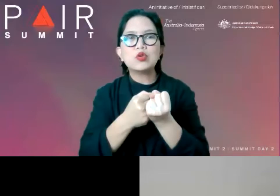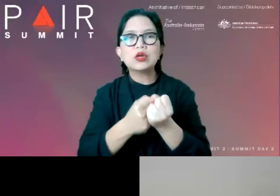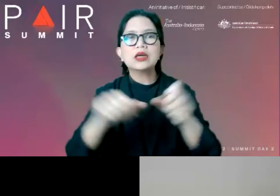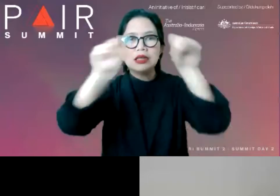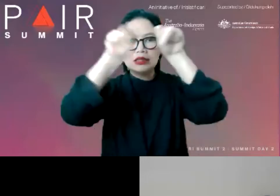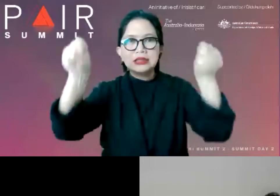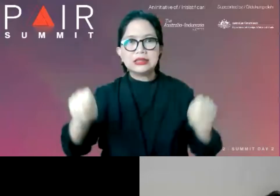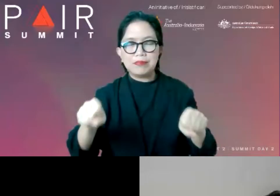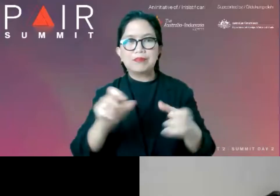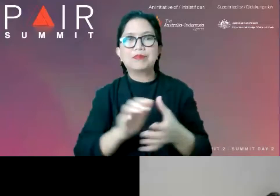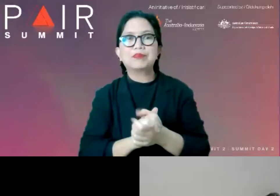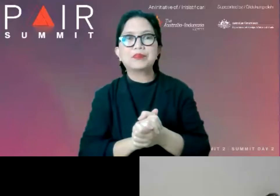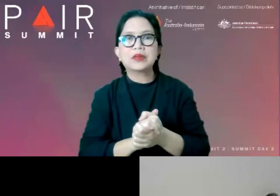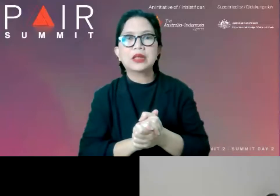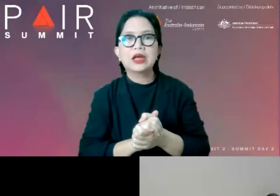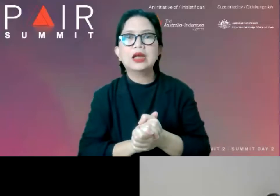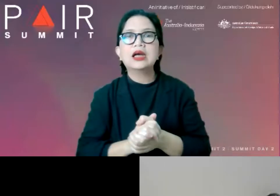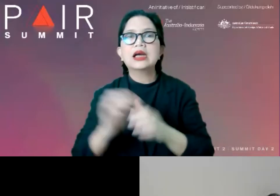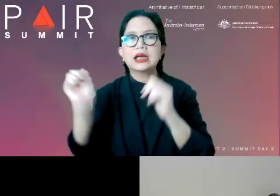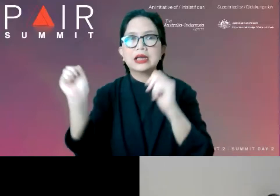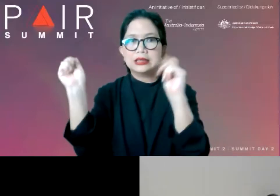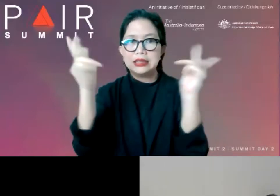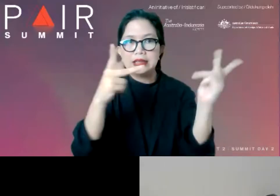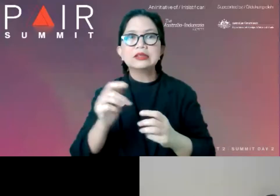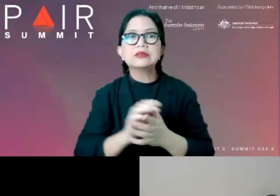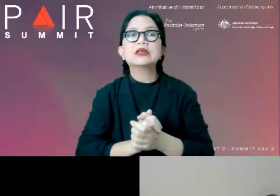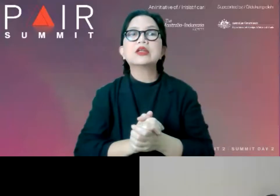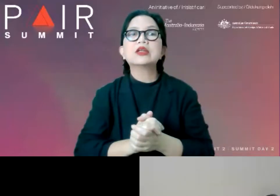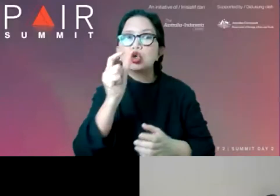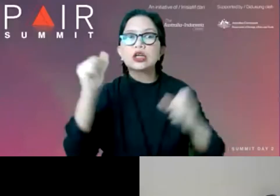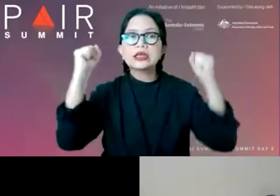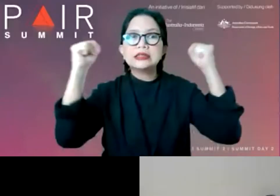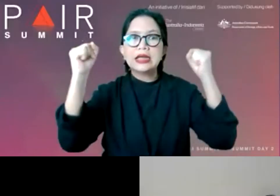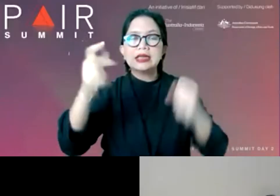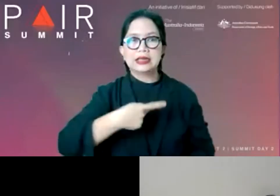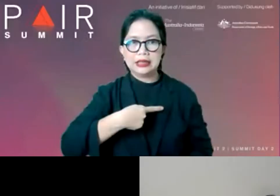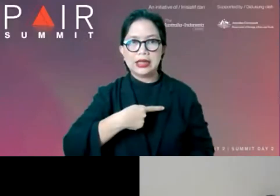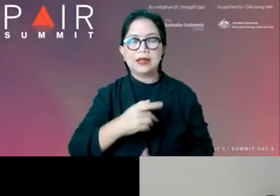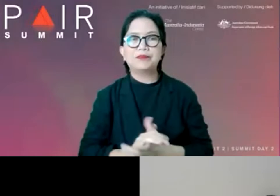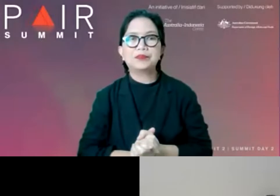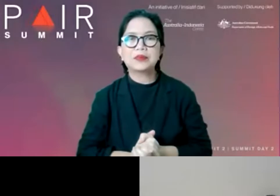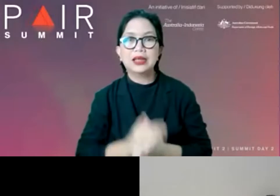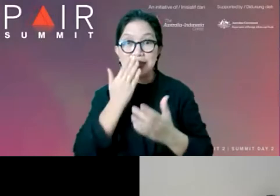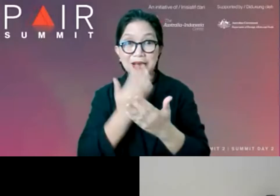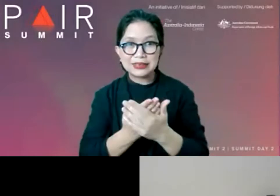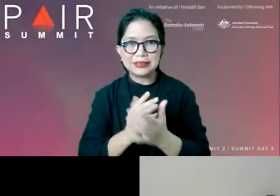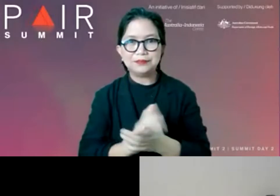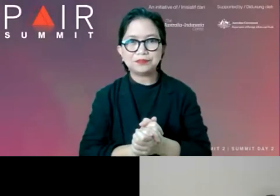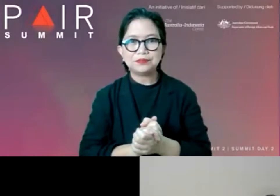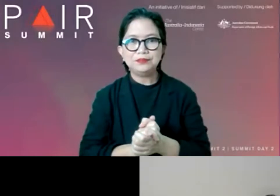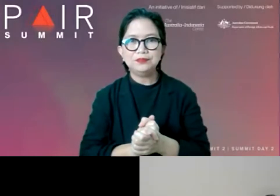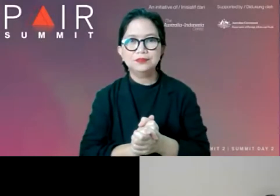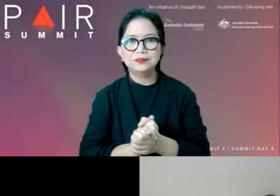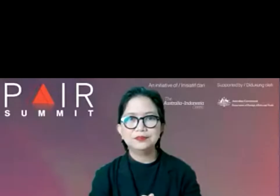system. Thank you, Helen. Thanks so much for that detailed answer. I appreciate that. Jeff, I see you nodding. You've got some